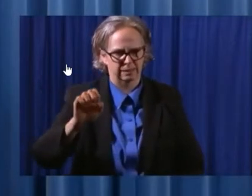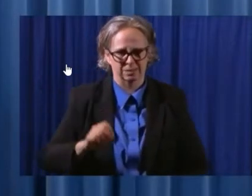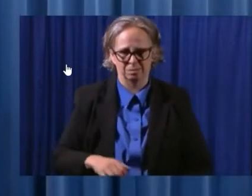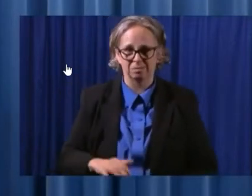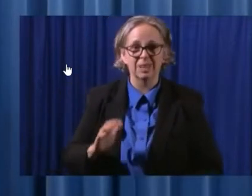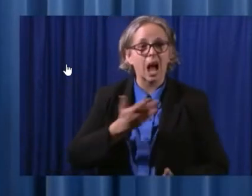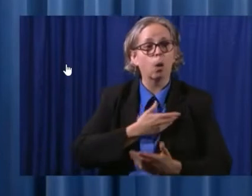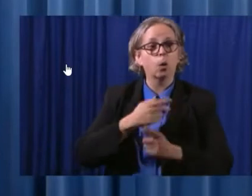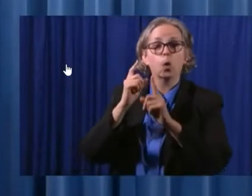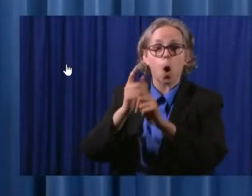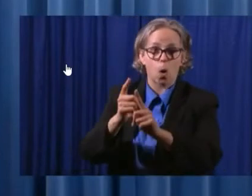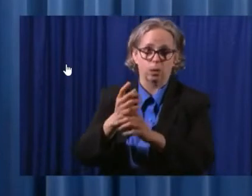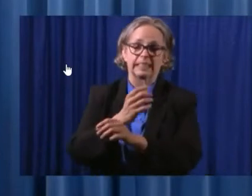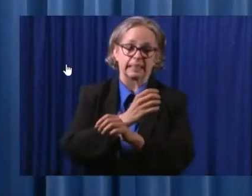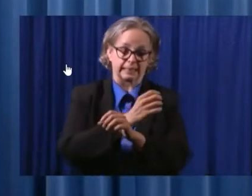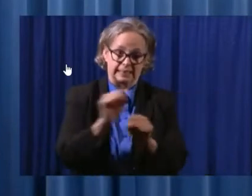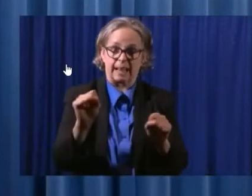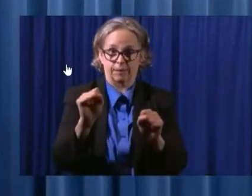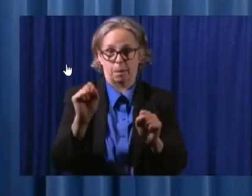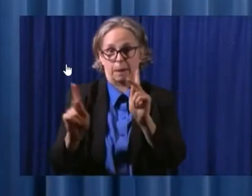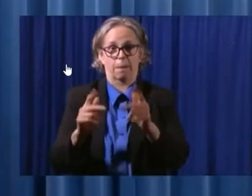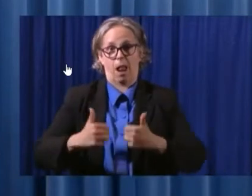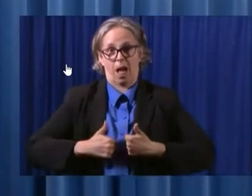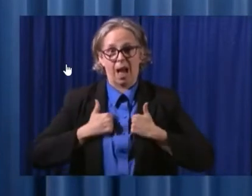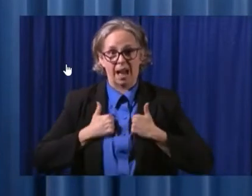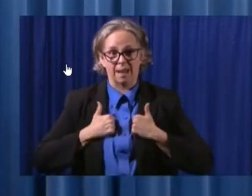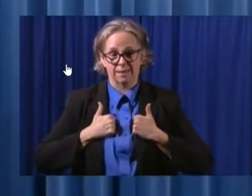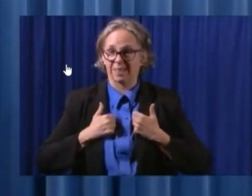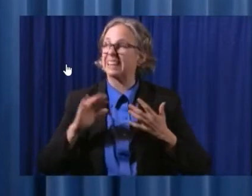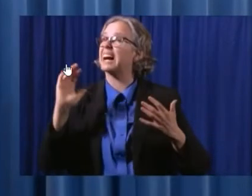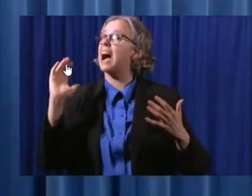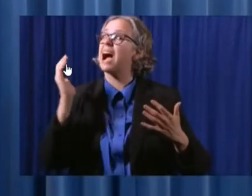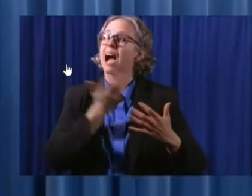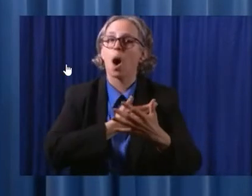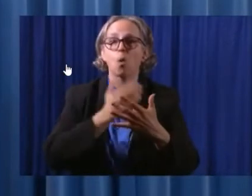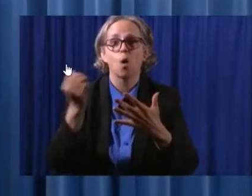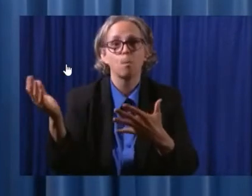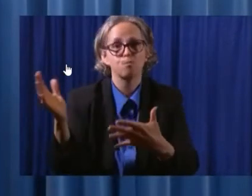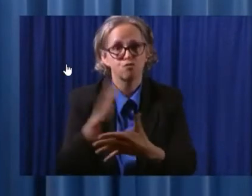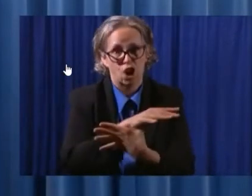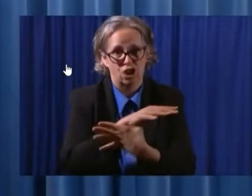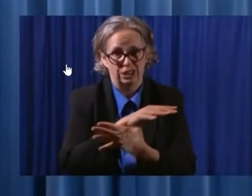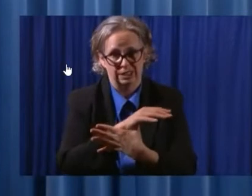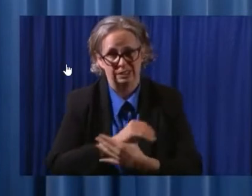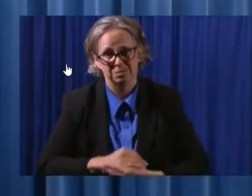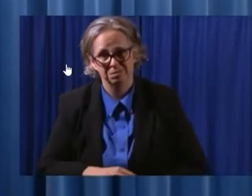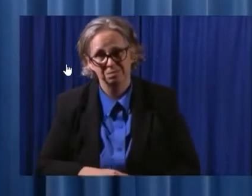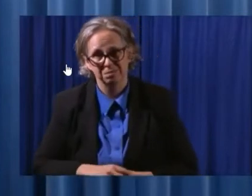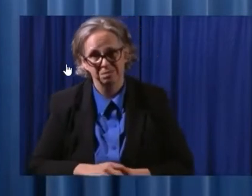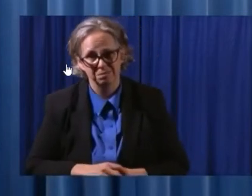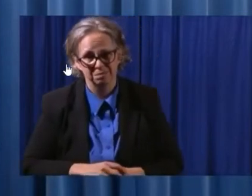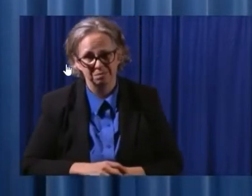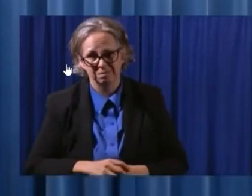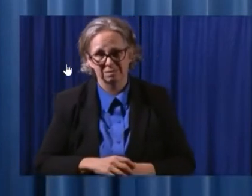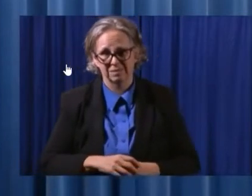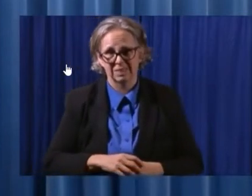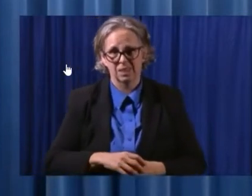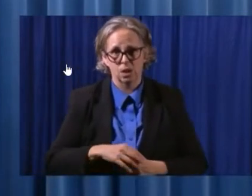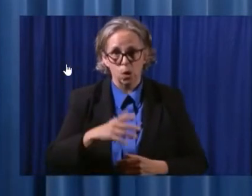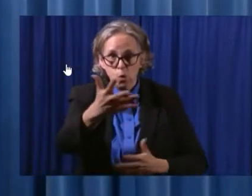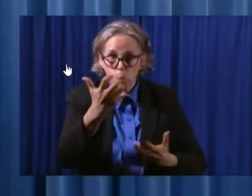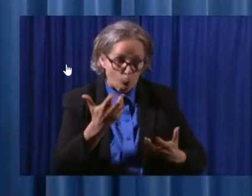fellow Ohioans remains top priority. We cannot move backward. Ohioans